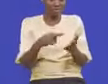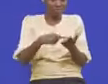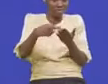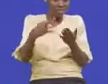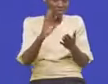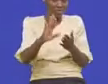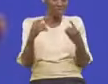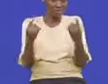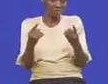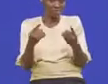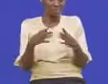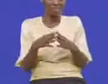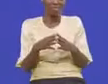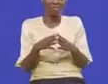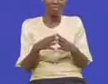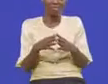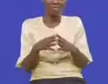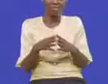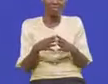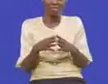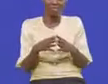Le wo nu vɔ be meso nu ta.